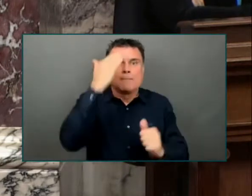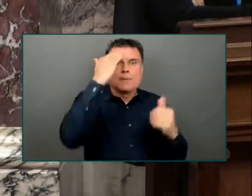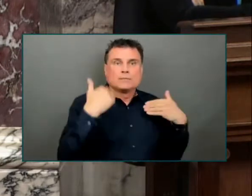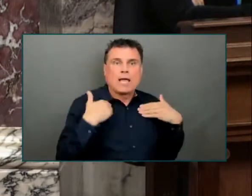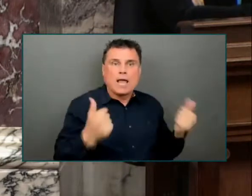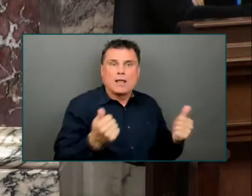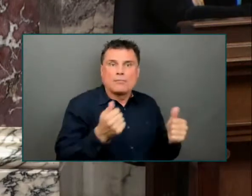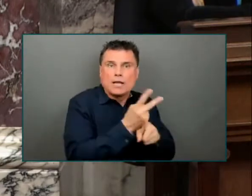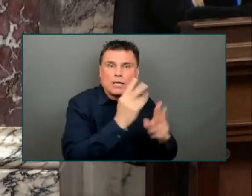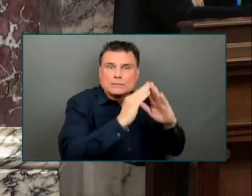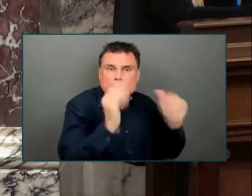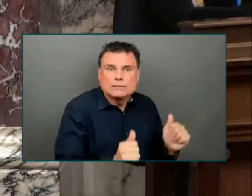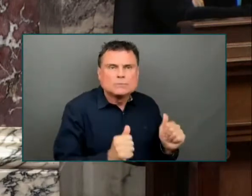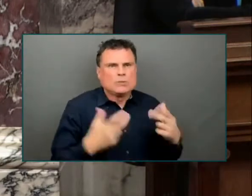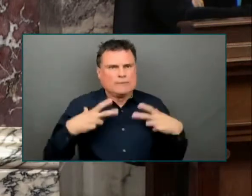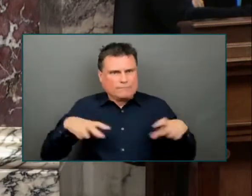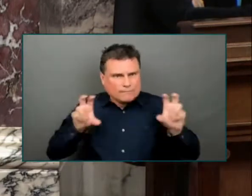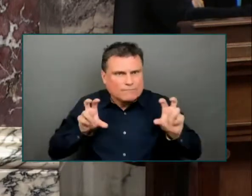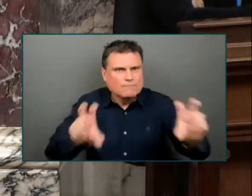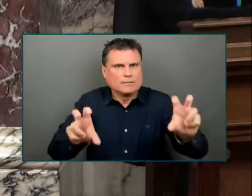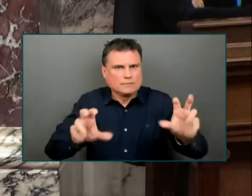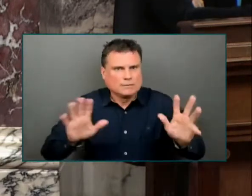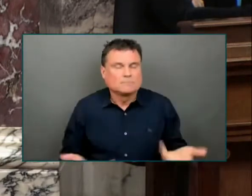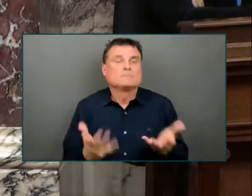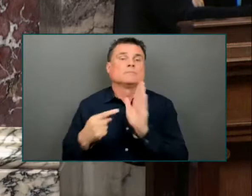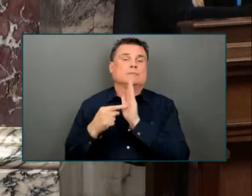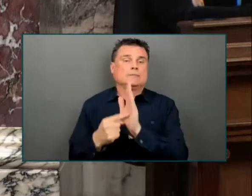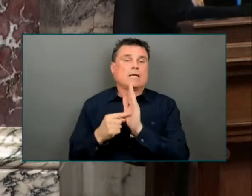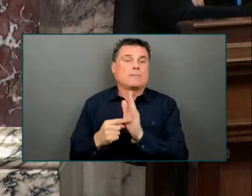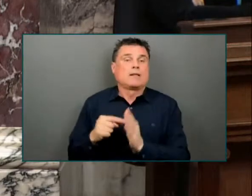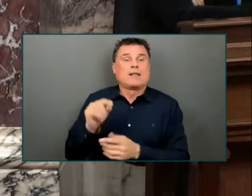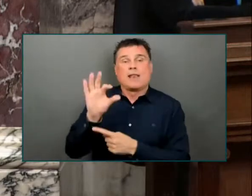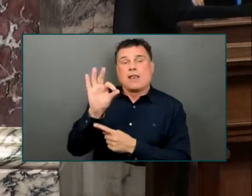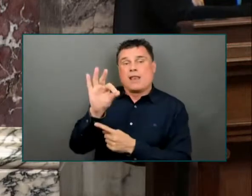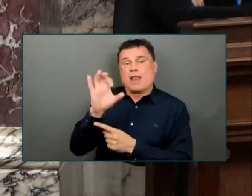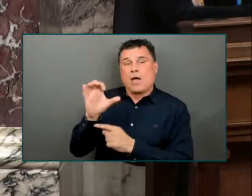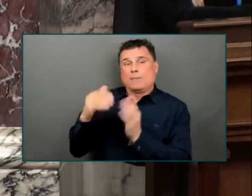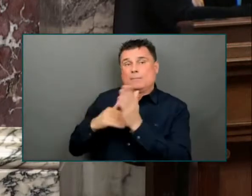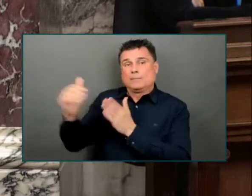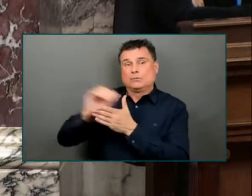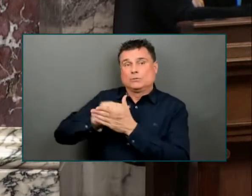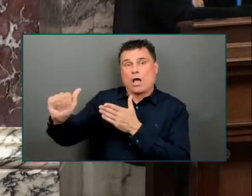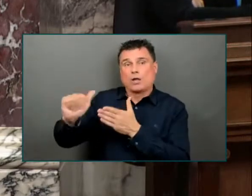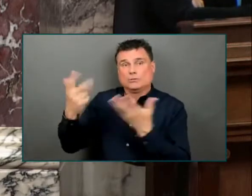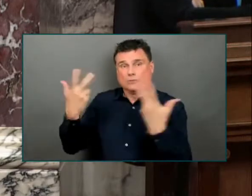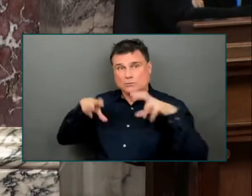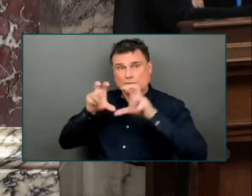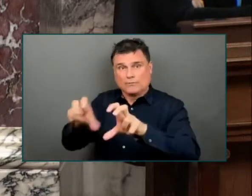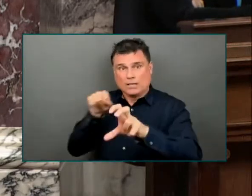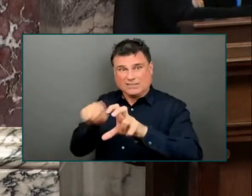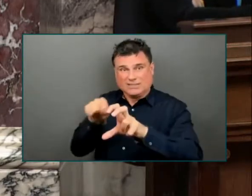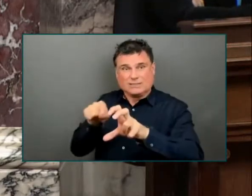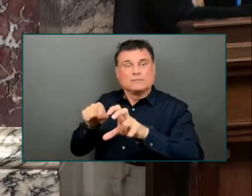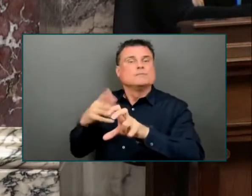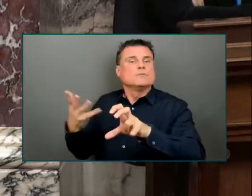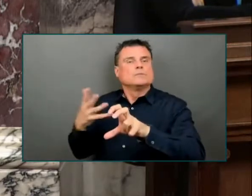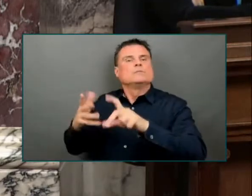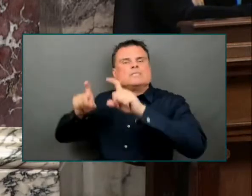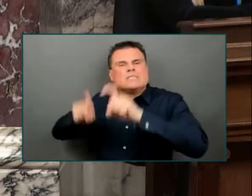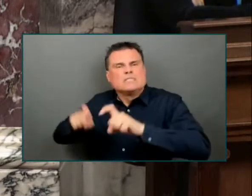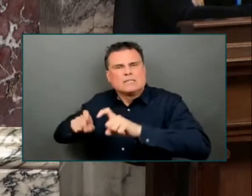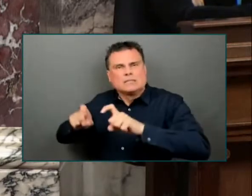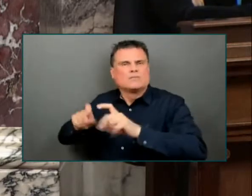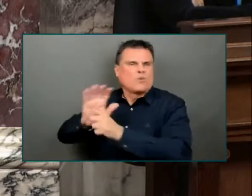support testing, contact tracing, personal protective equipment, and the largest vaccine rollout in BC's